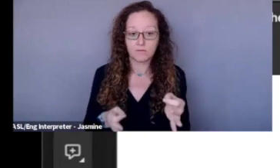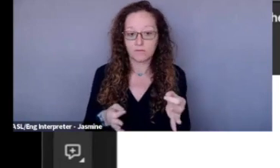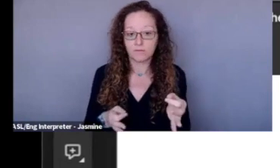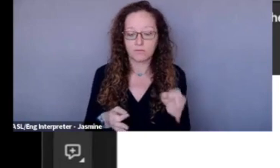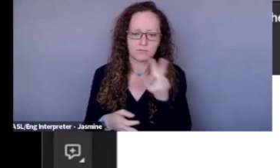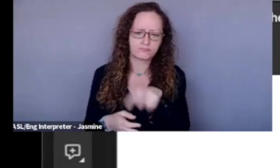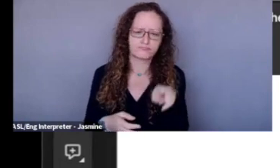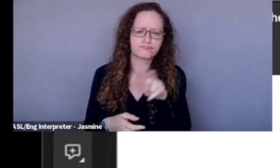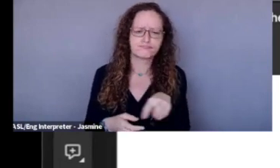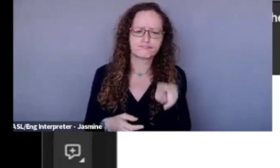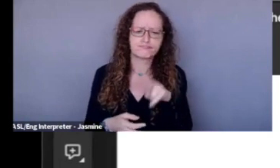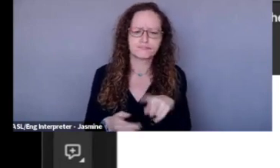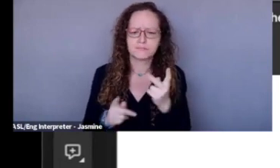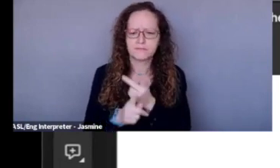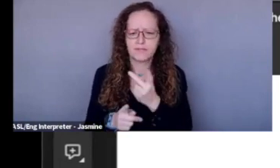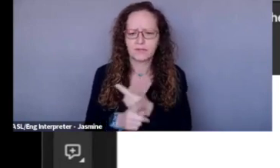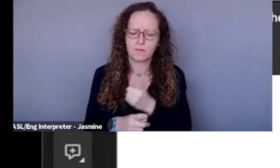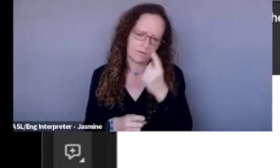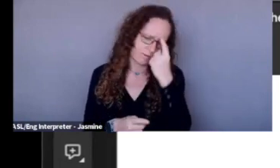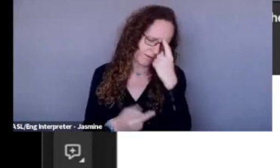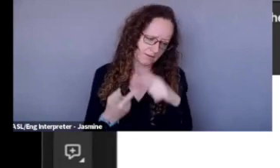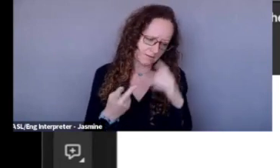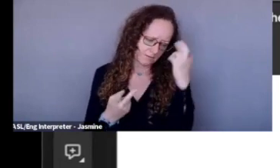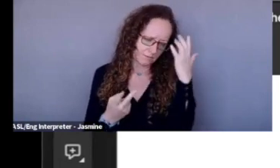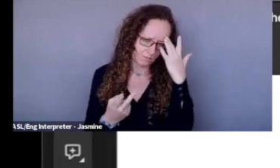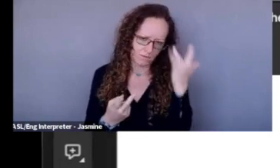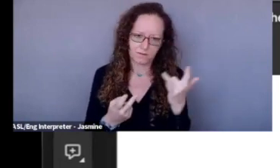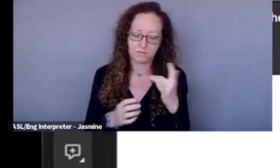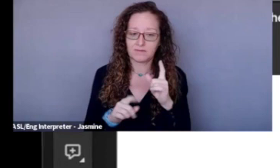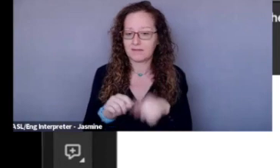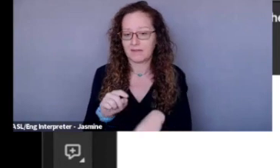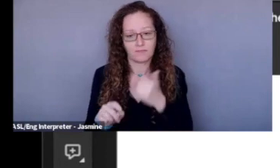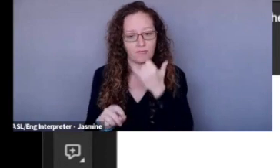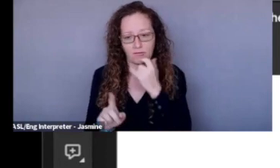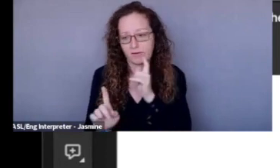see what you think it is and why. There can't be any wrong answers here.